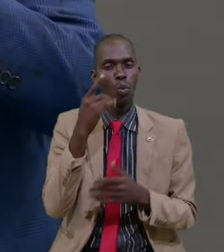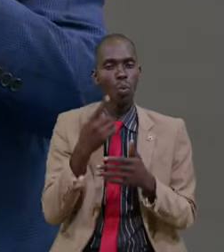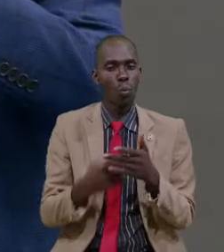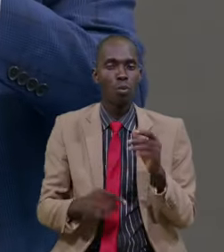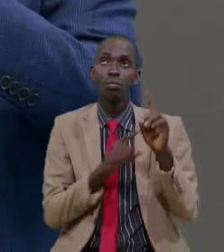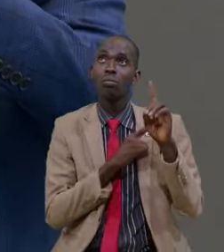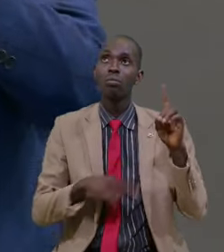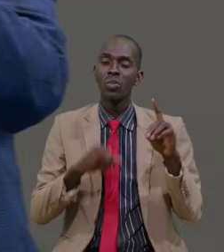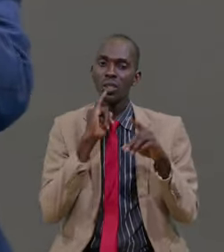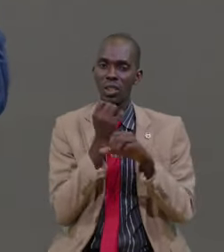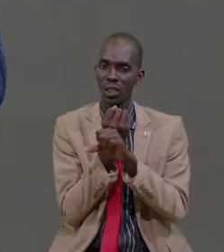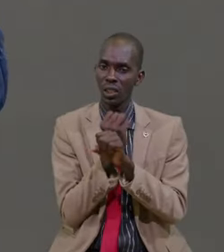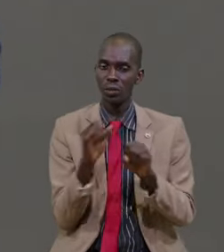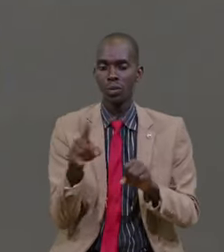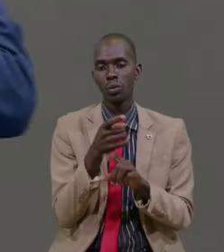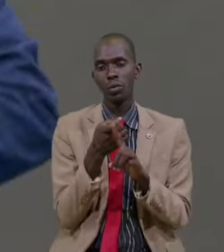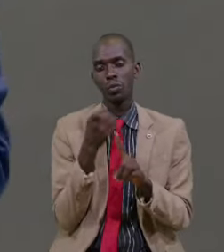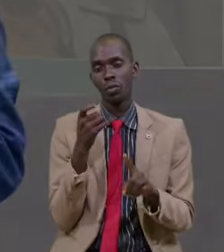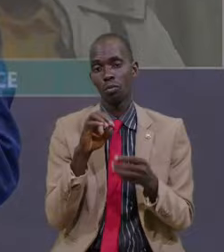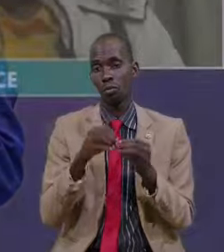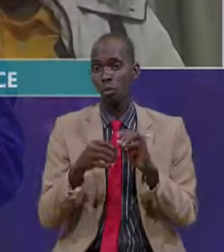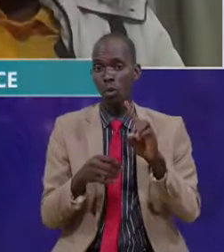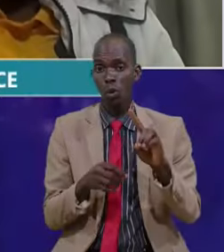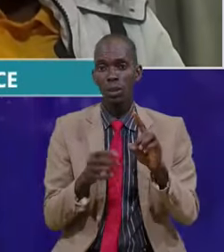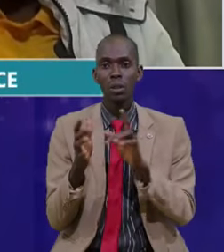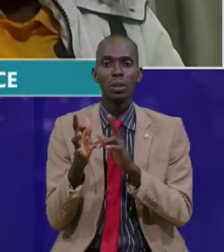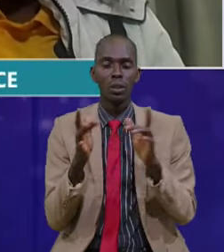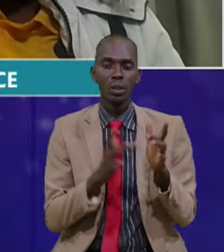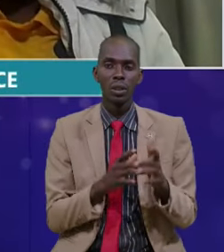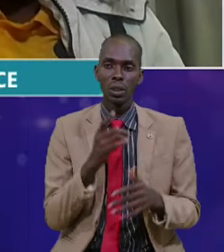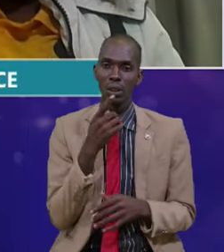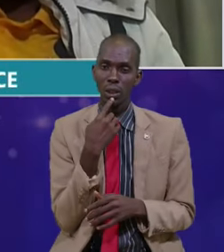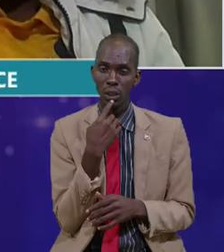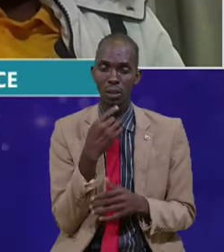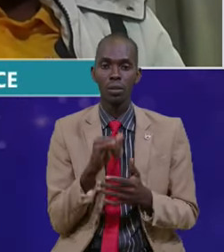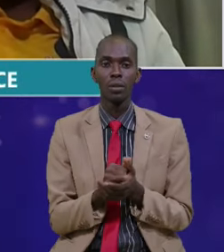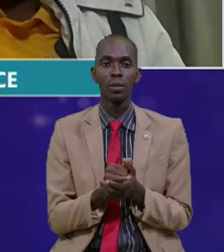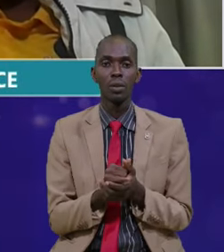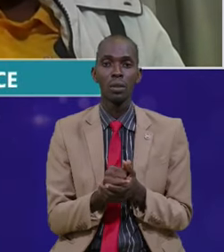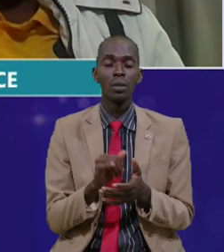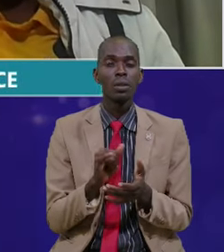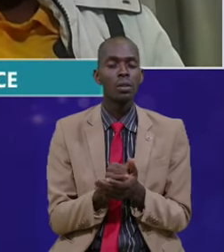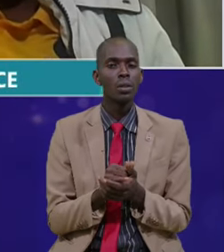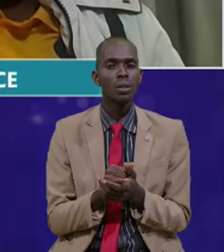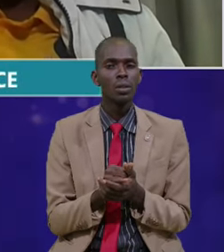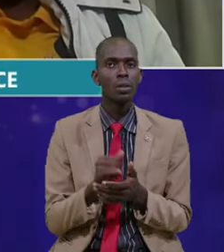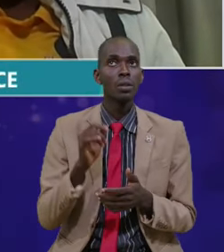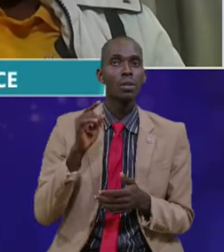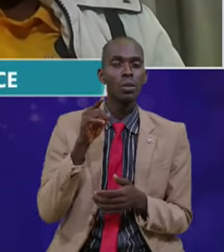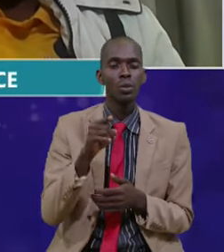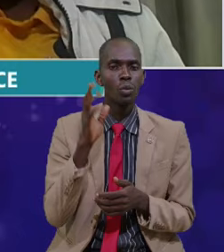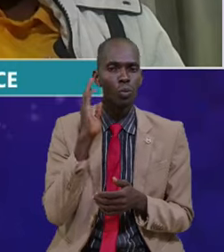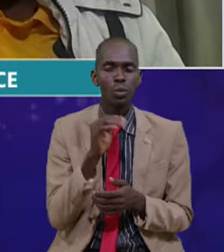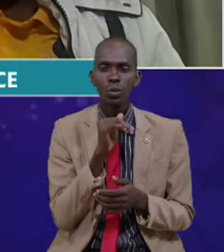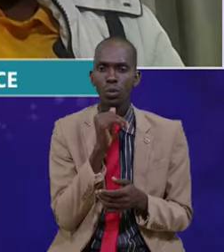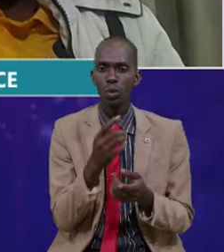Number one, Jesus said they will not come to him because they